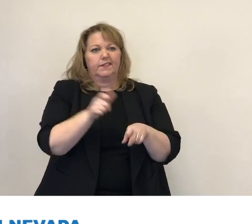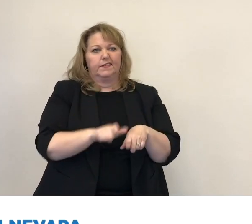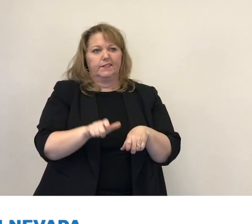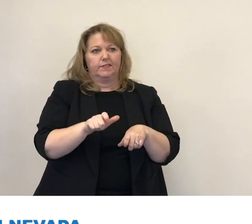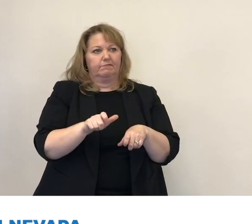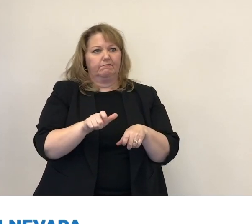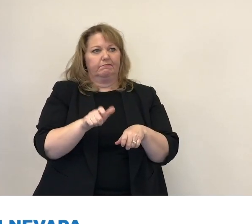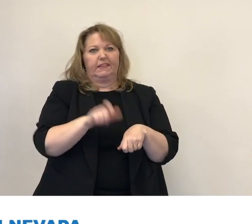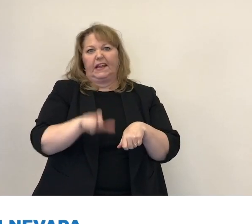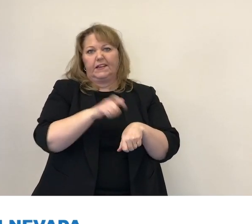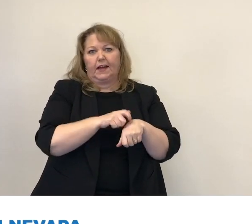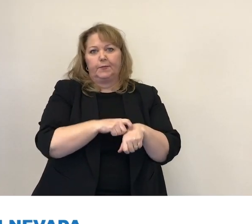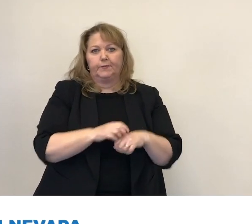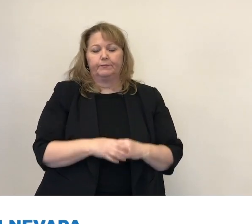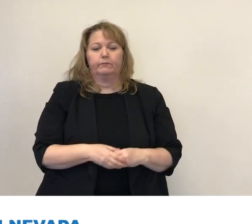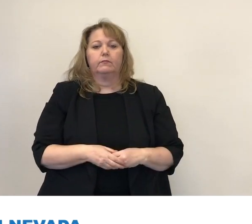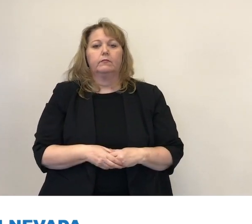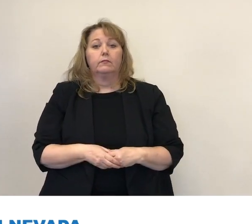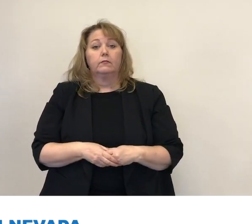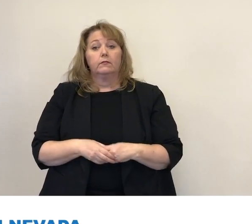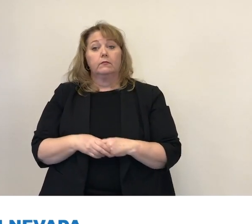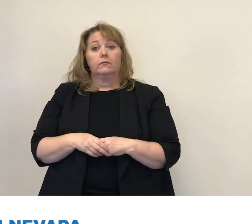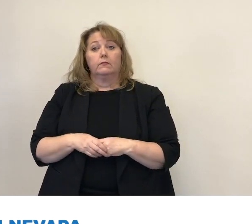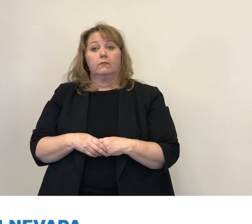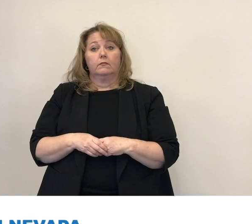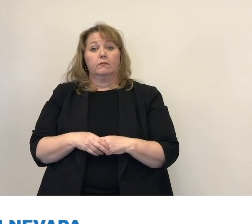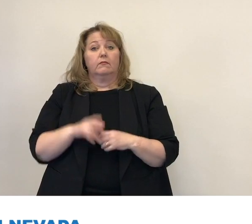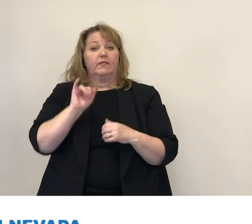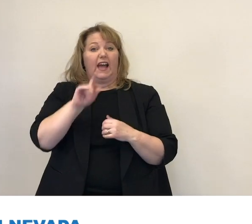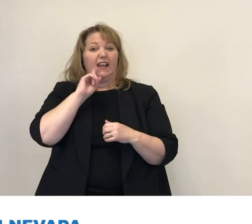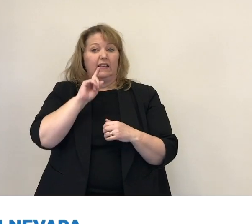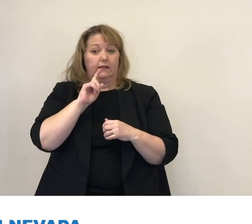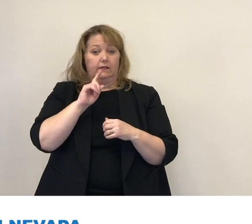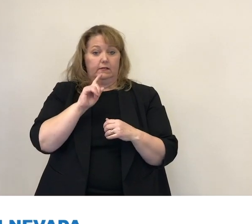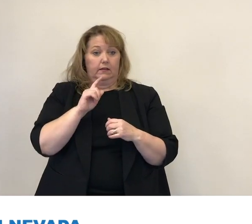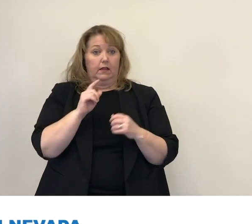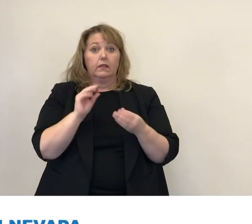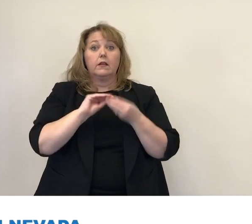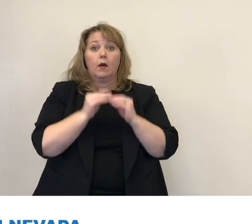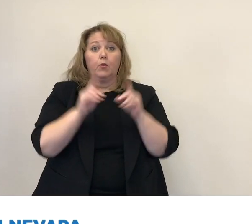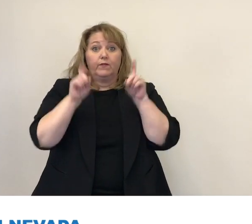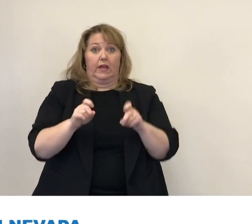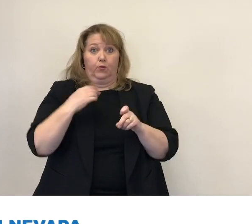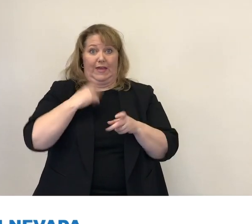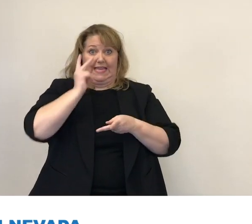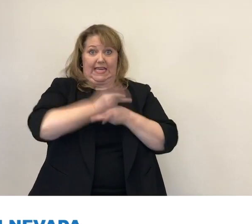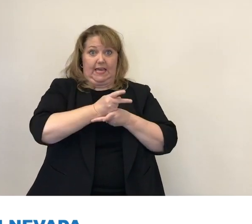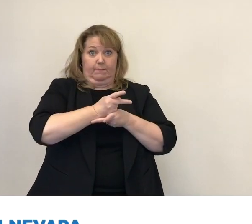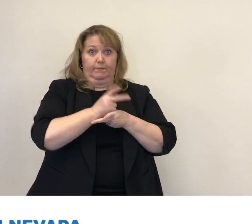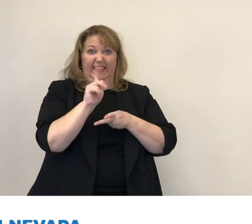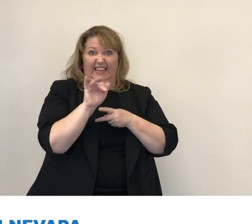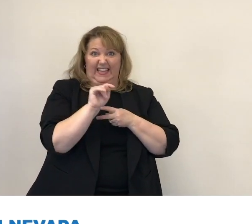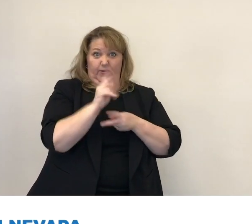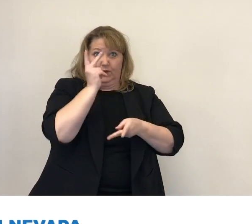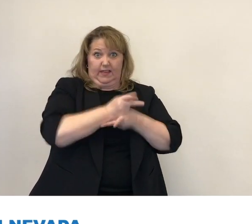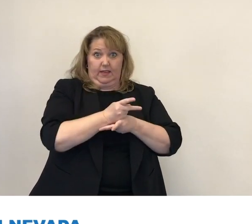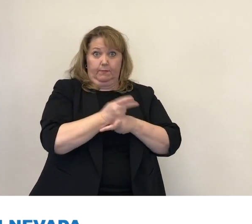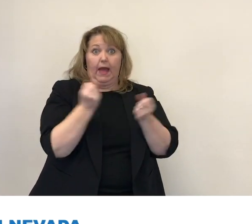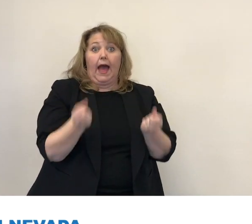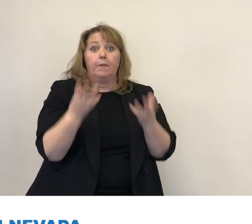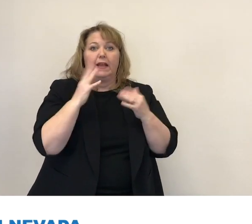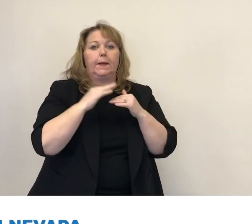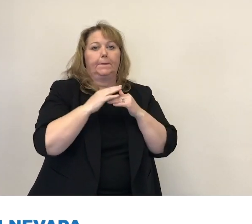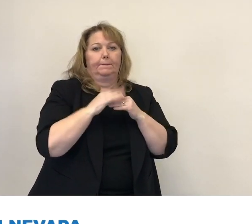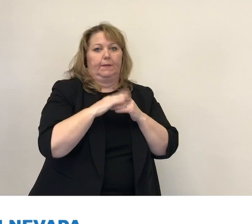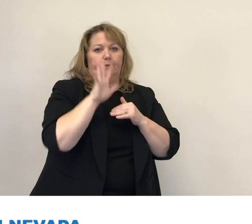that we only have a 10 or 11-day supply of testing. That's a minimum that we're keeping on hand right now. Because of the solutions that I talked about